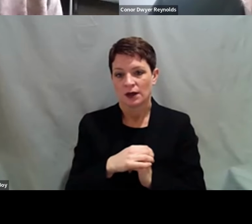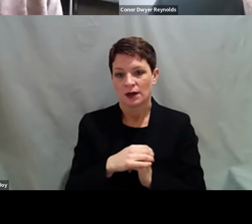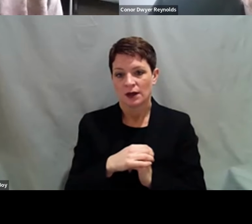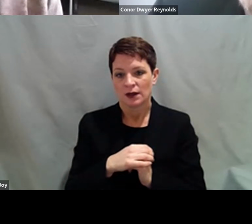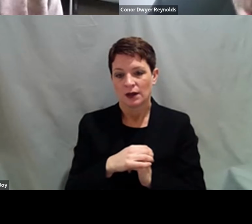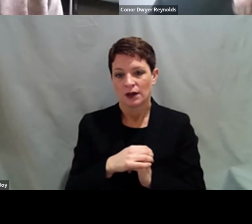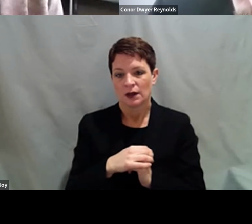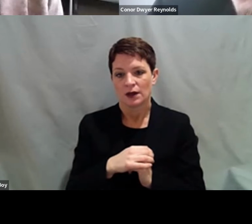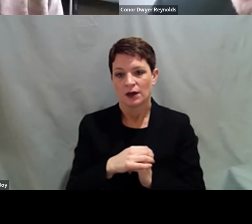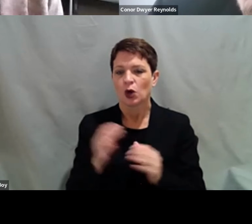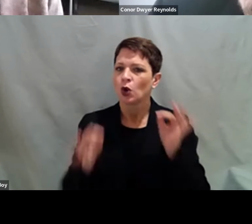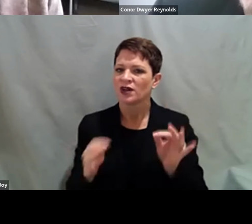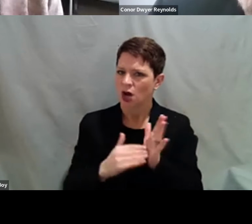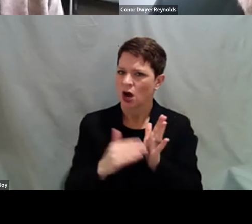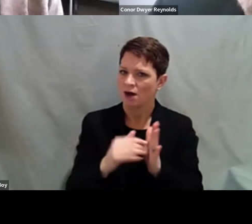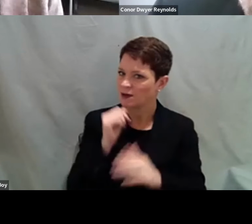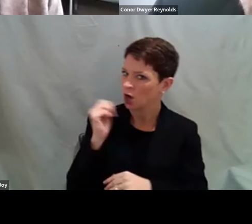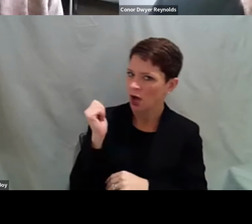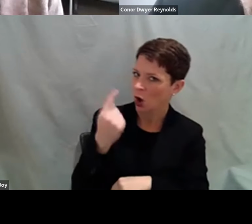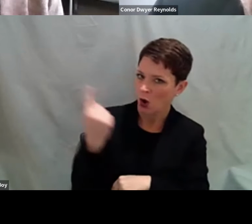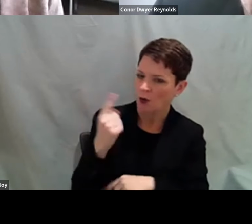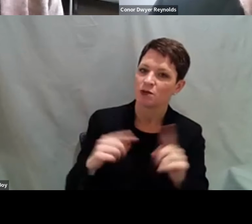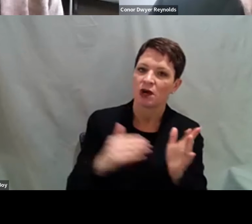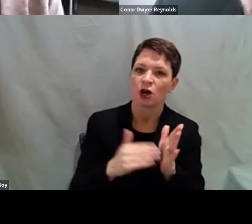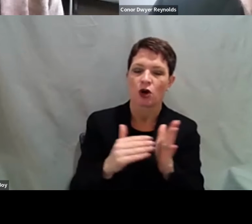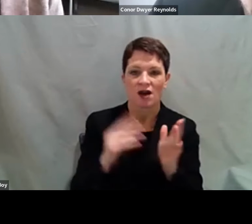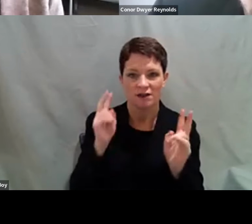generally, often, not always, but have often seen